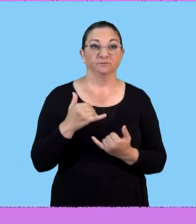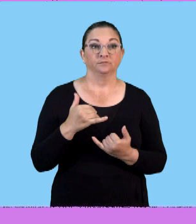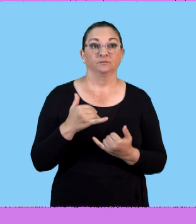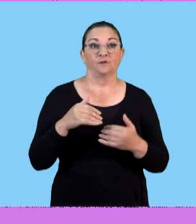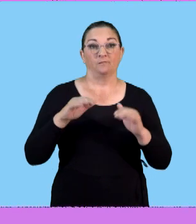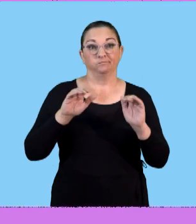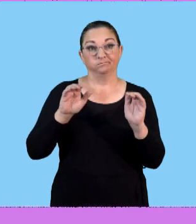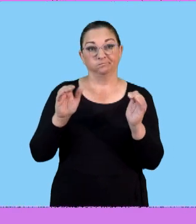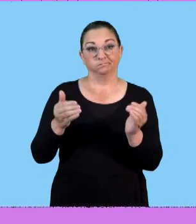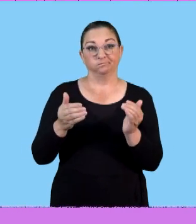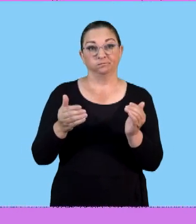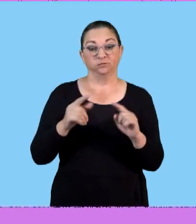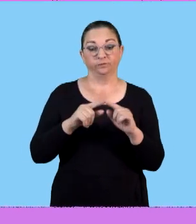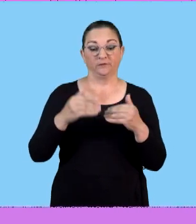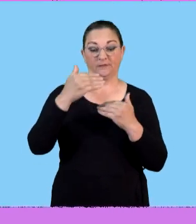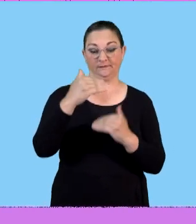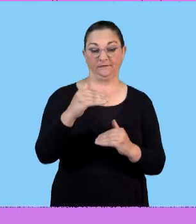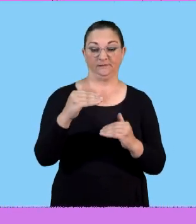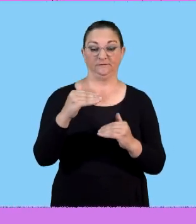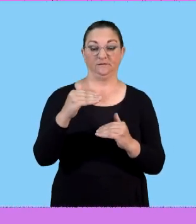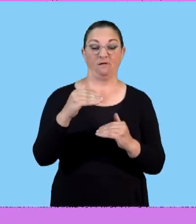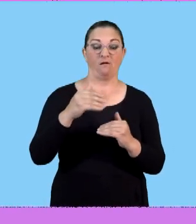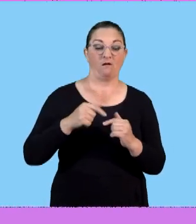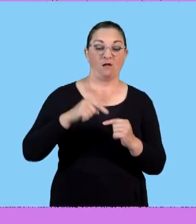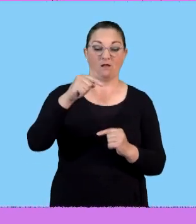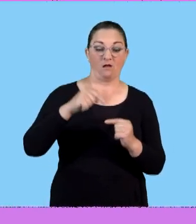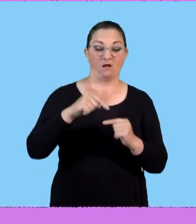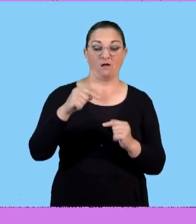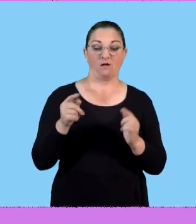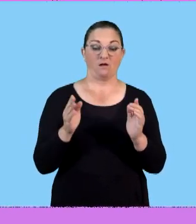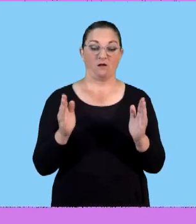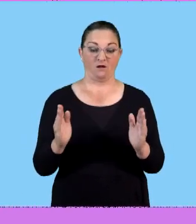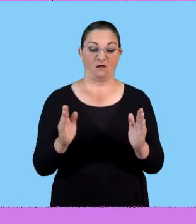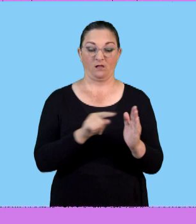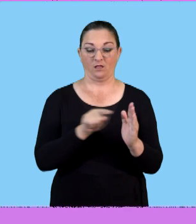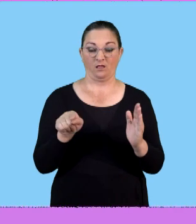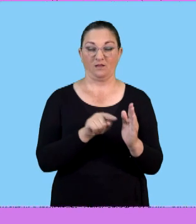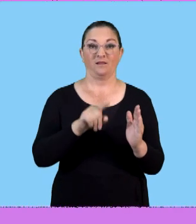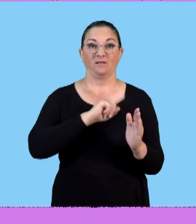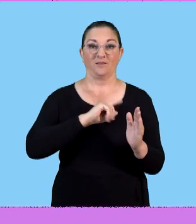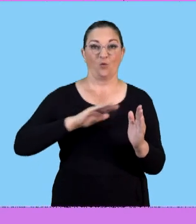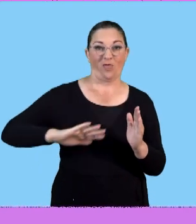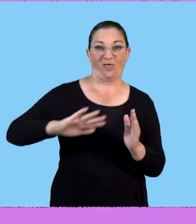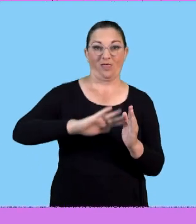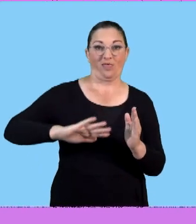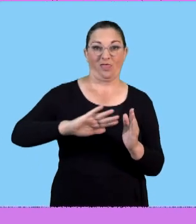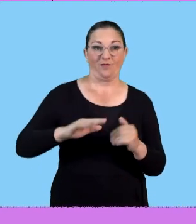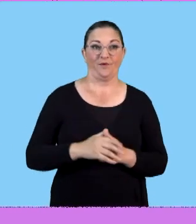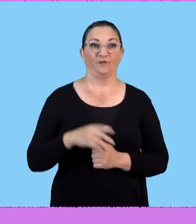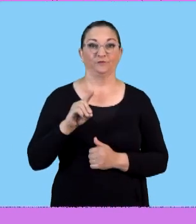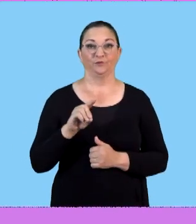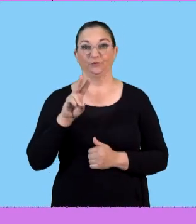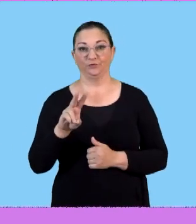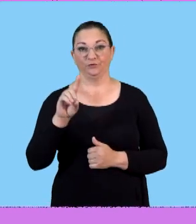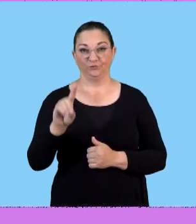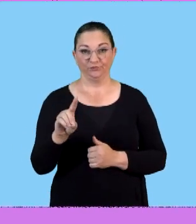surface enclosed by the boundary length of a two-dimensional figure. Okay? Then also units of area, as we saw